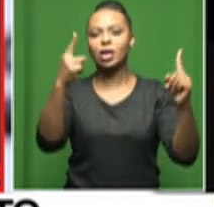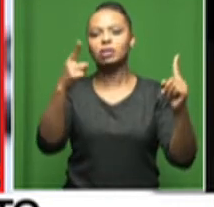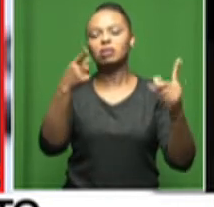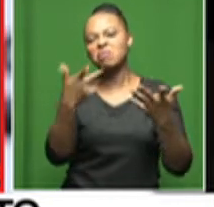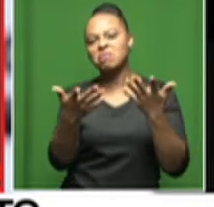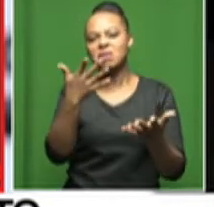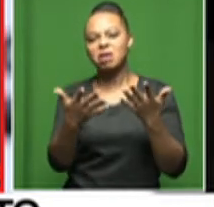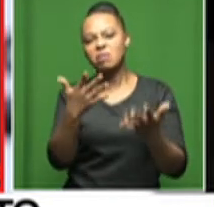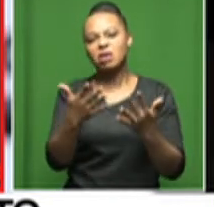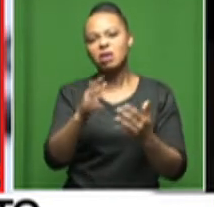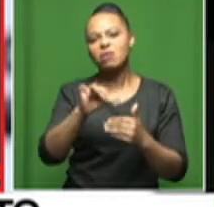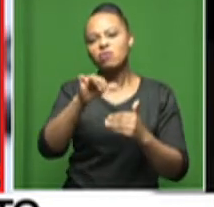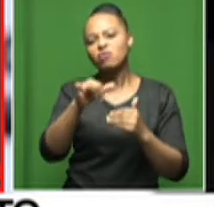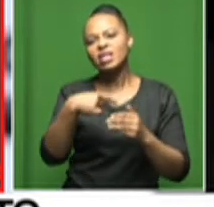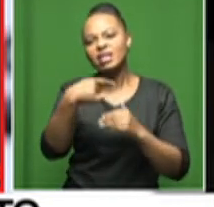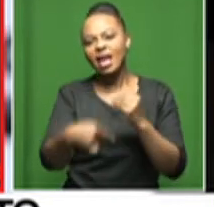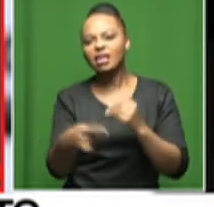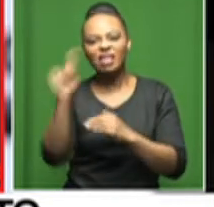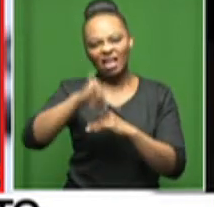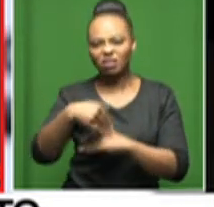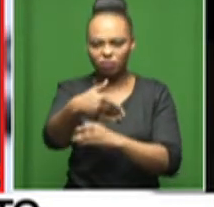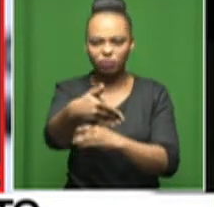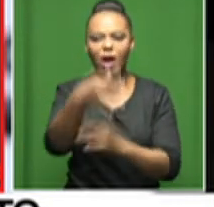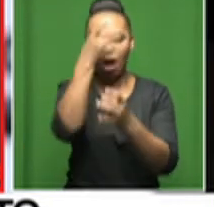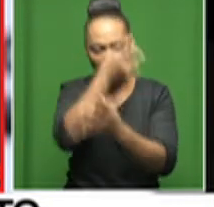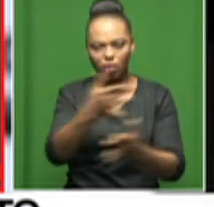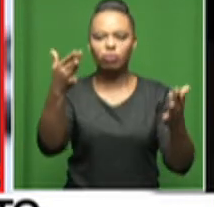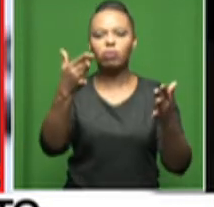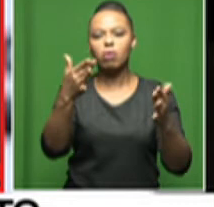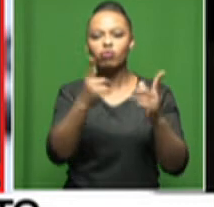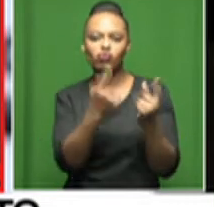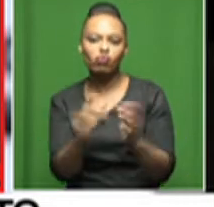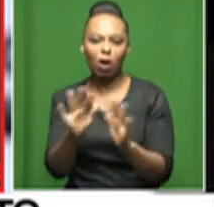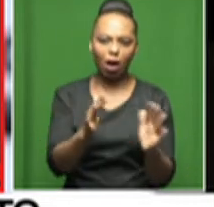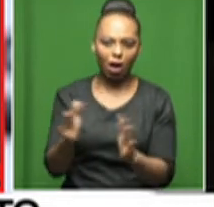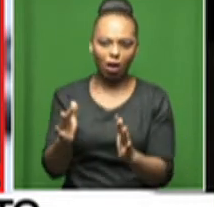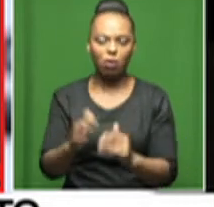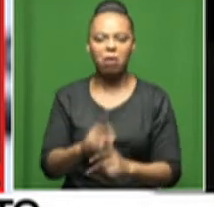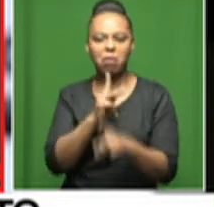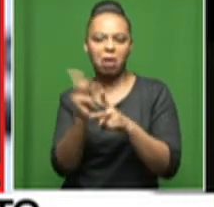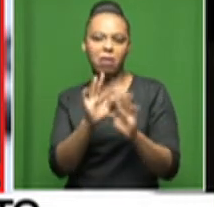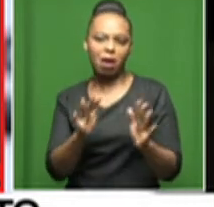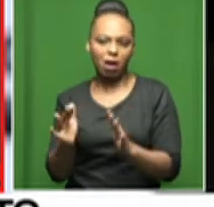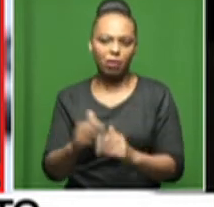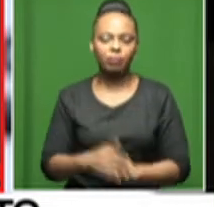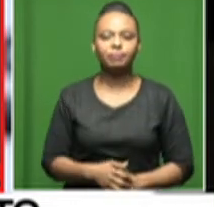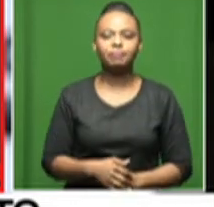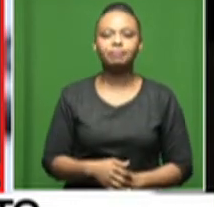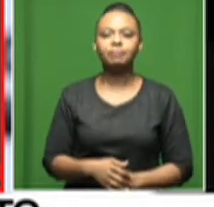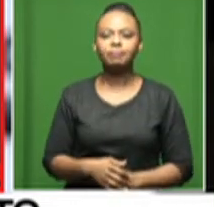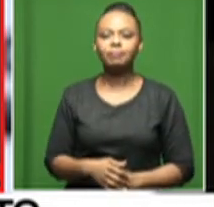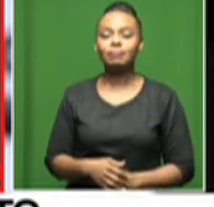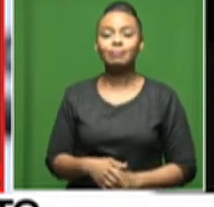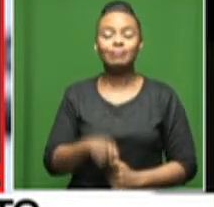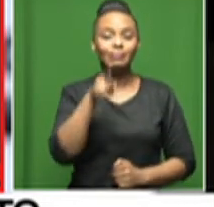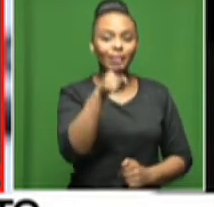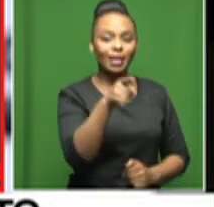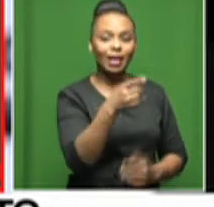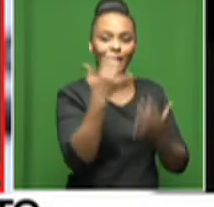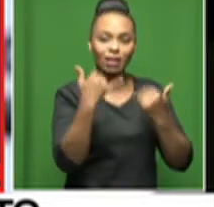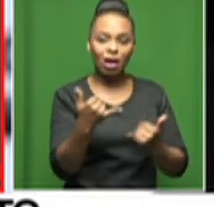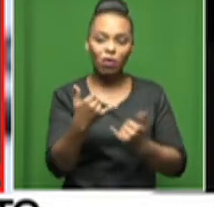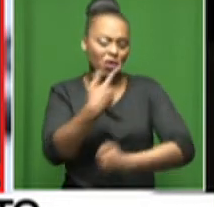tomorrow in the next few days. Then the fifth question is that which vaccines will we be